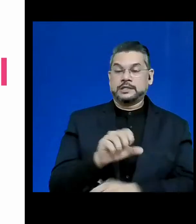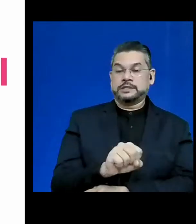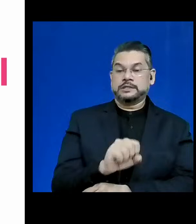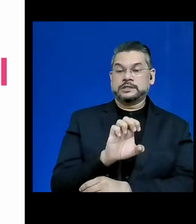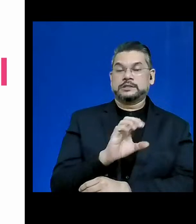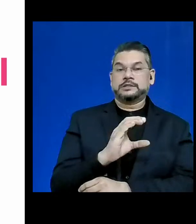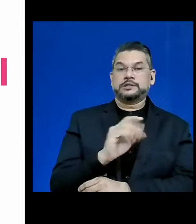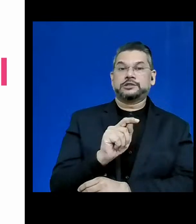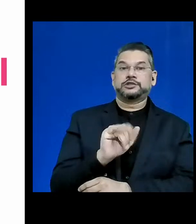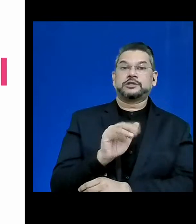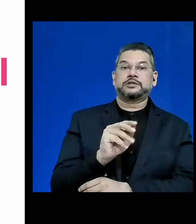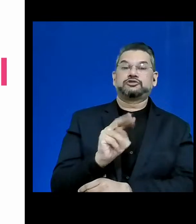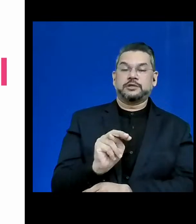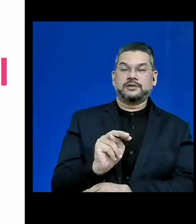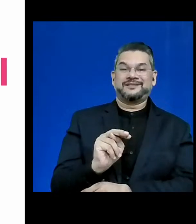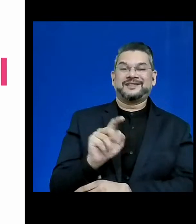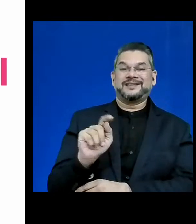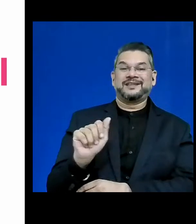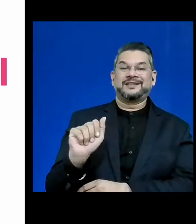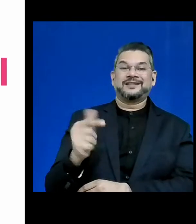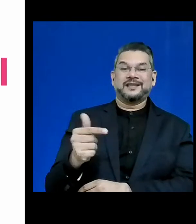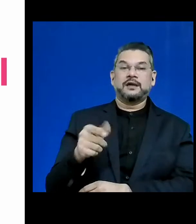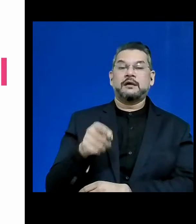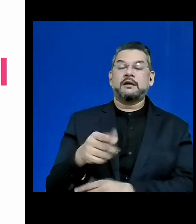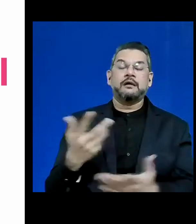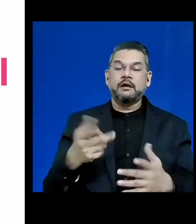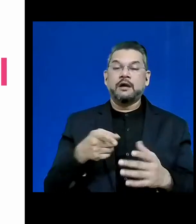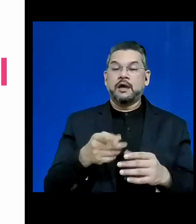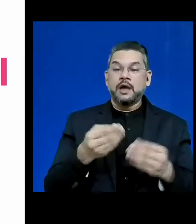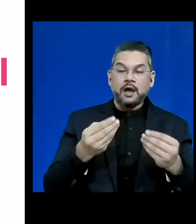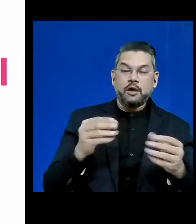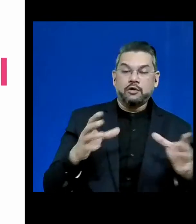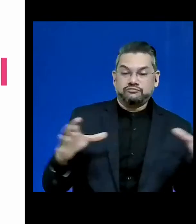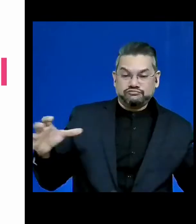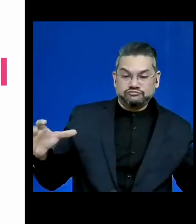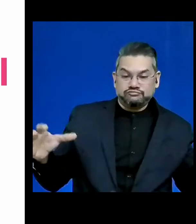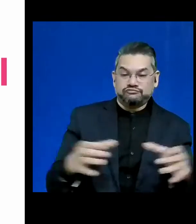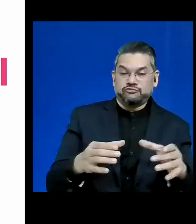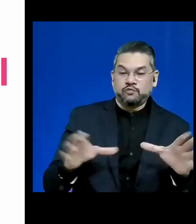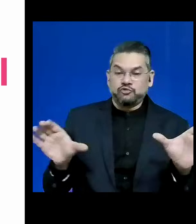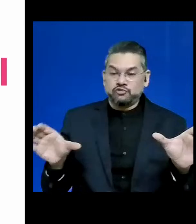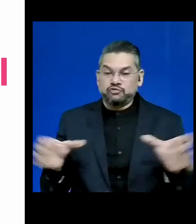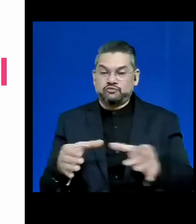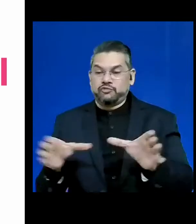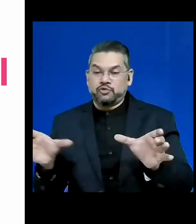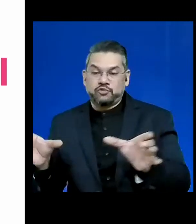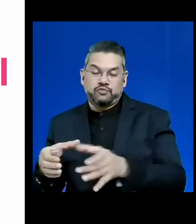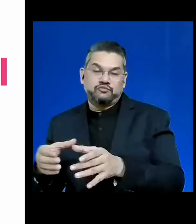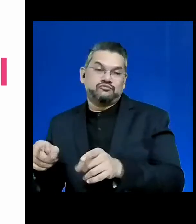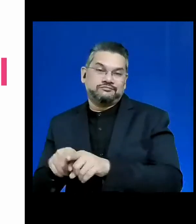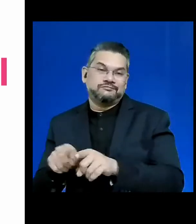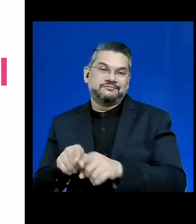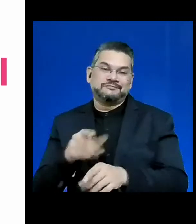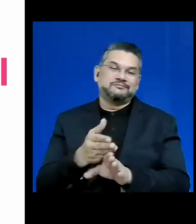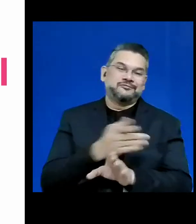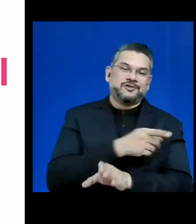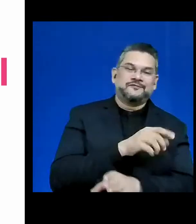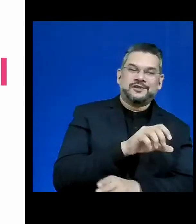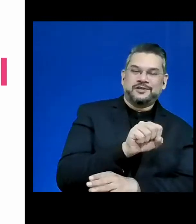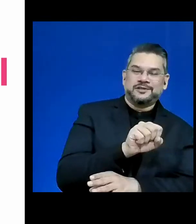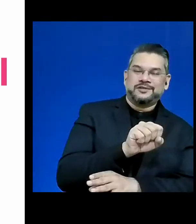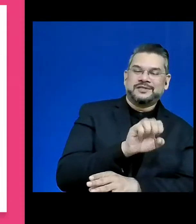they're supposed to be used to identify groups of related content. It's kind of the semantic version of a